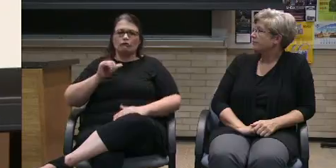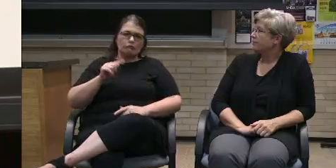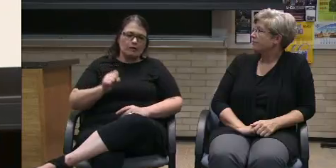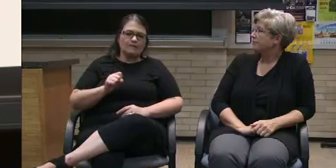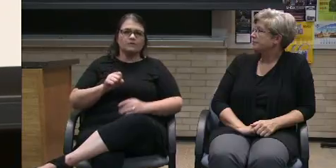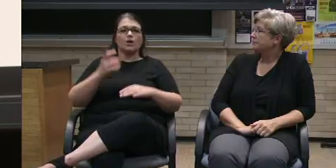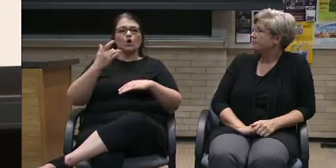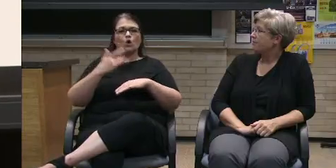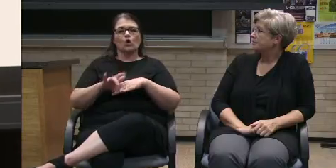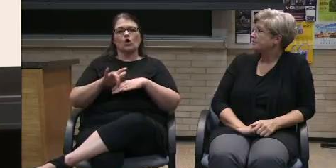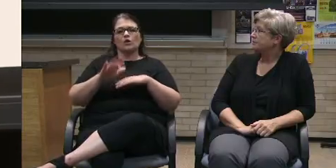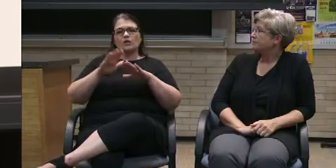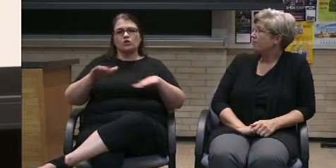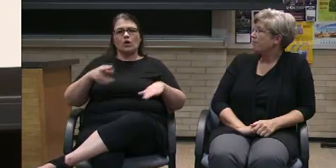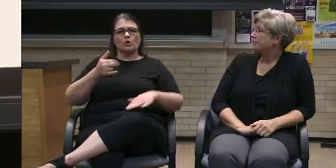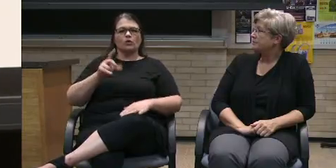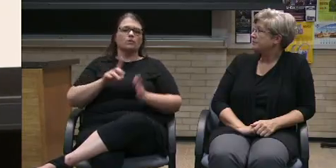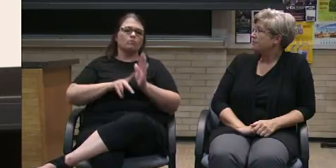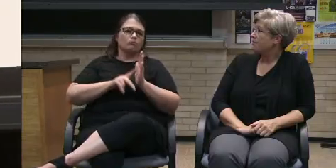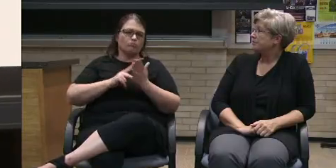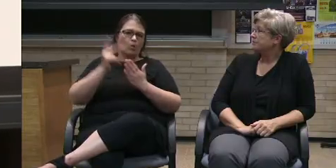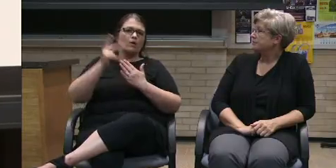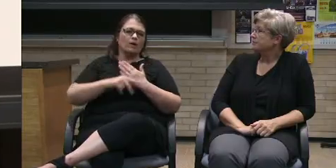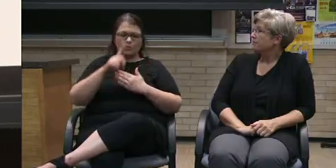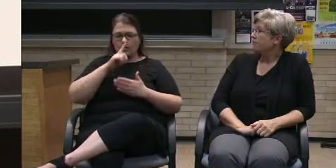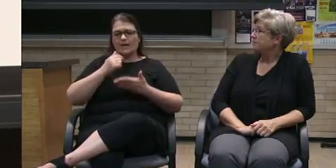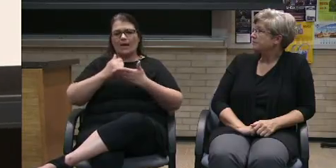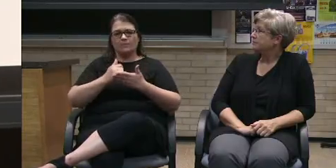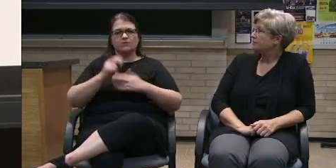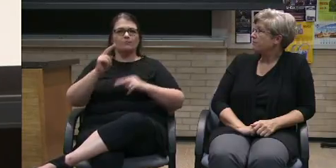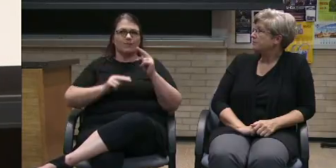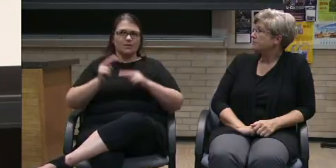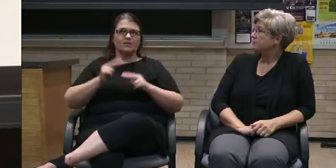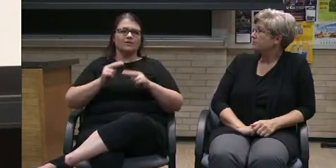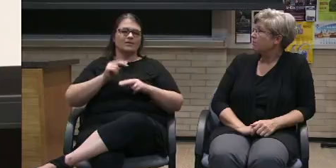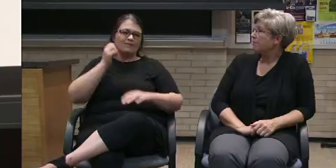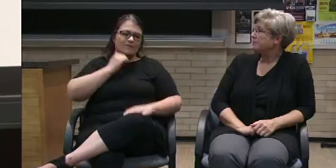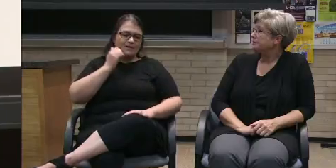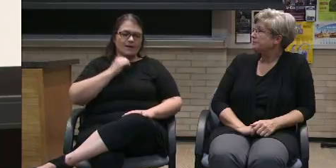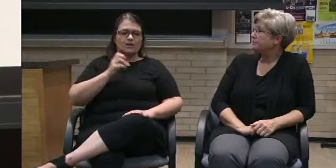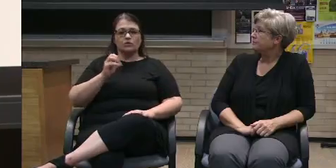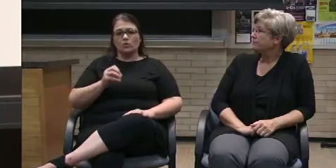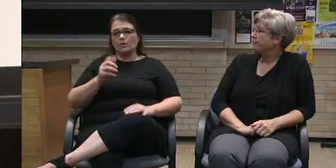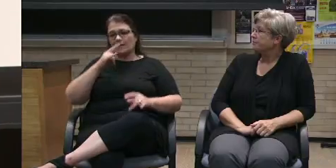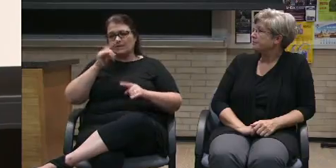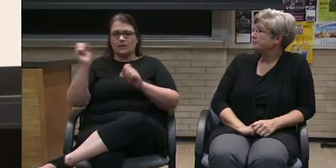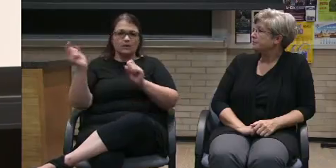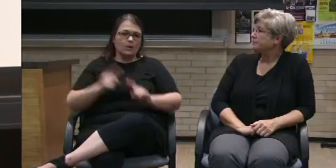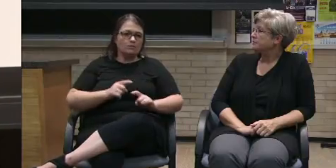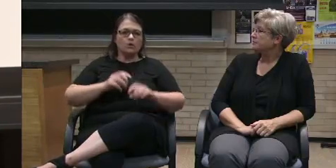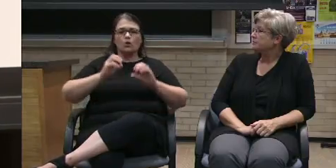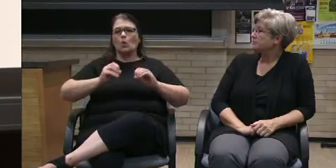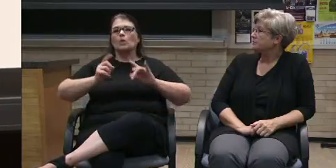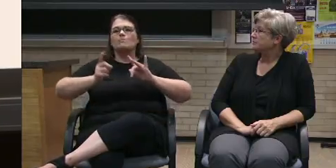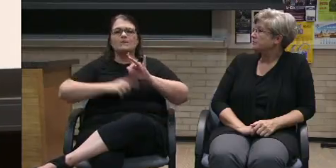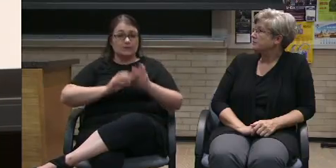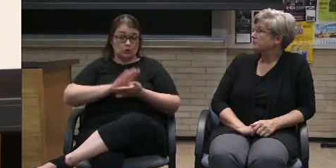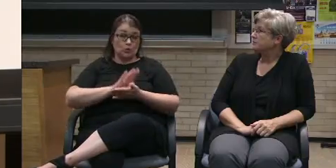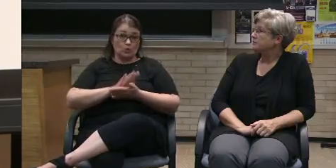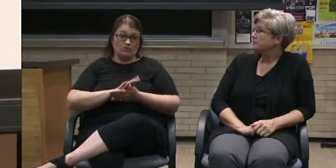builds activities for the day so our students can come to school and not skip on Columbus Day, Veterans Day, Labor